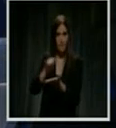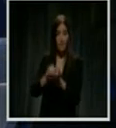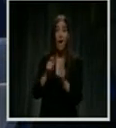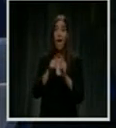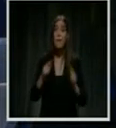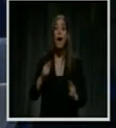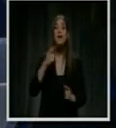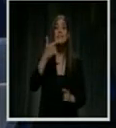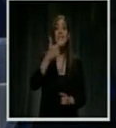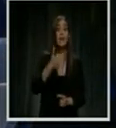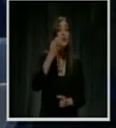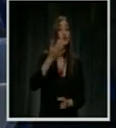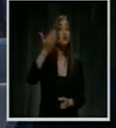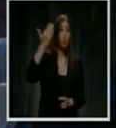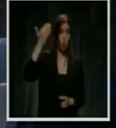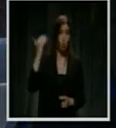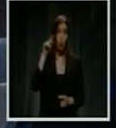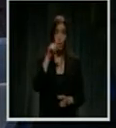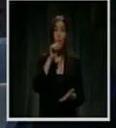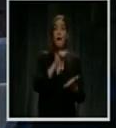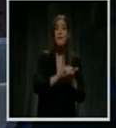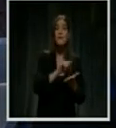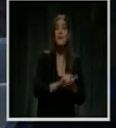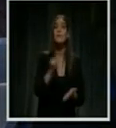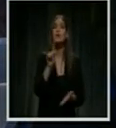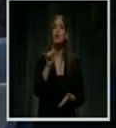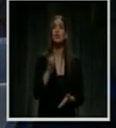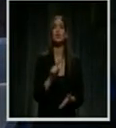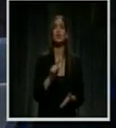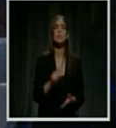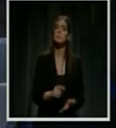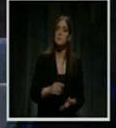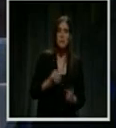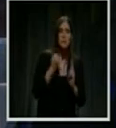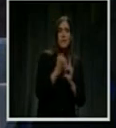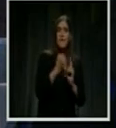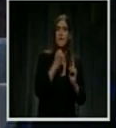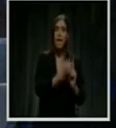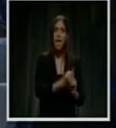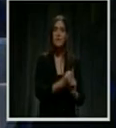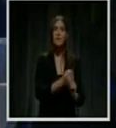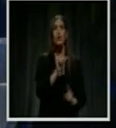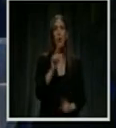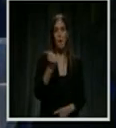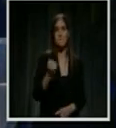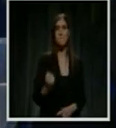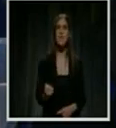for defense readiness, resilience, security of the union, including through defense investment, military mobility,